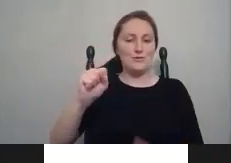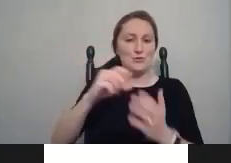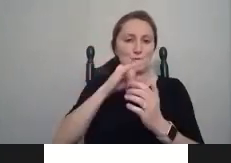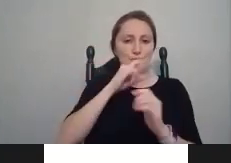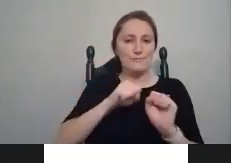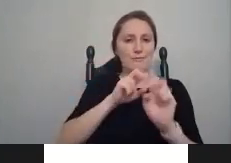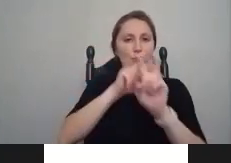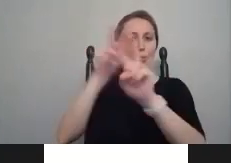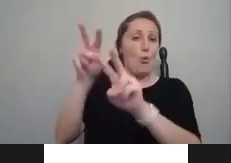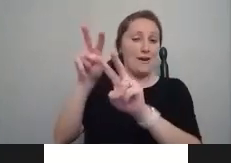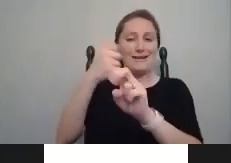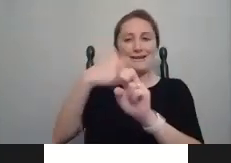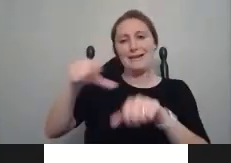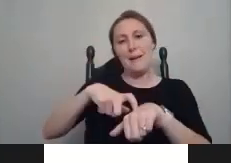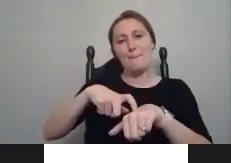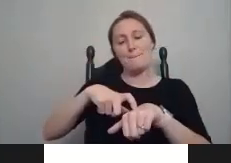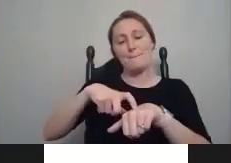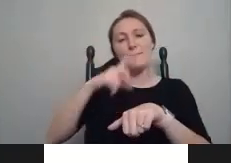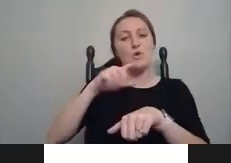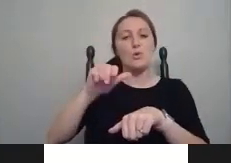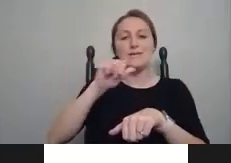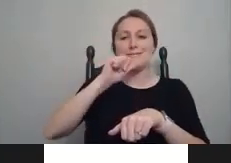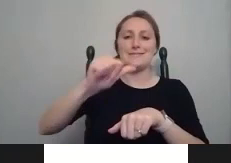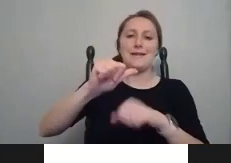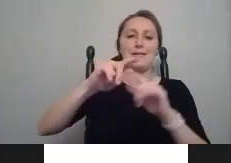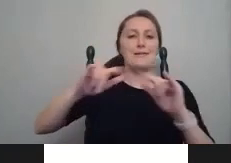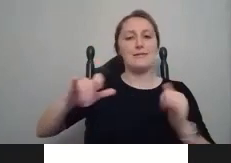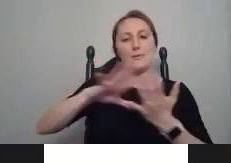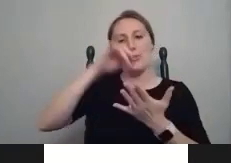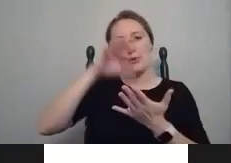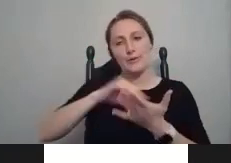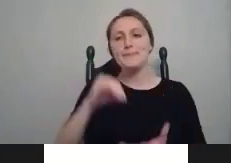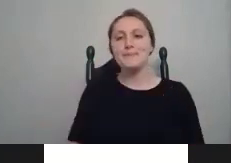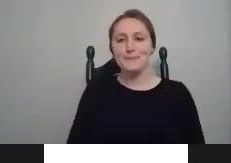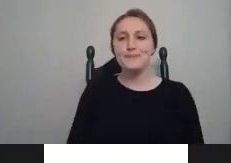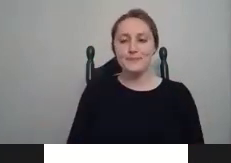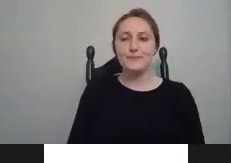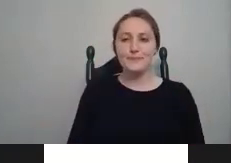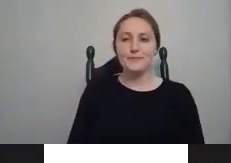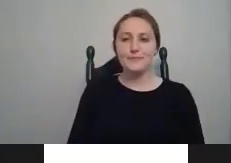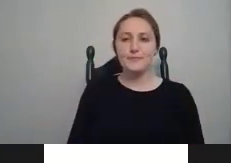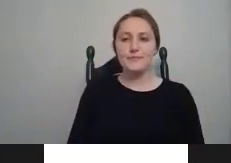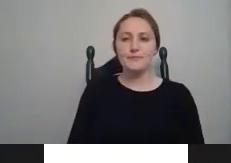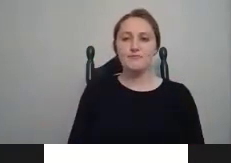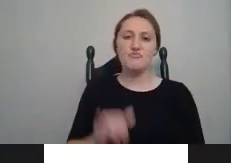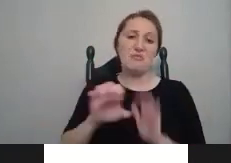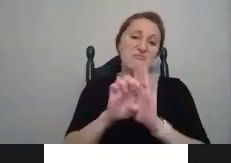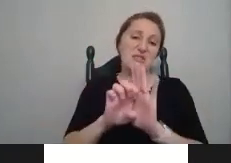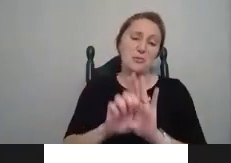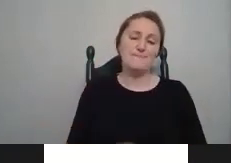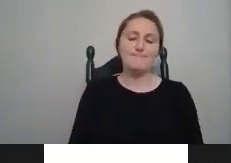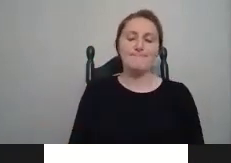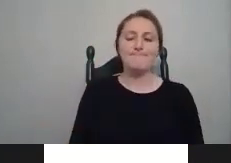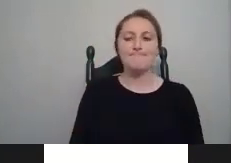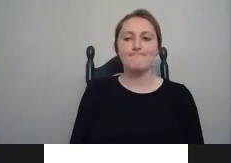at any time in that asynchronous space. So those are some examples of asynchronous learning. A